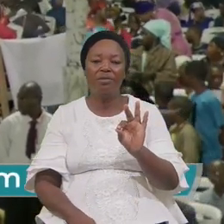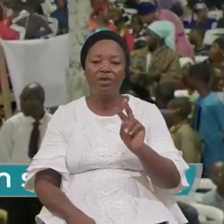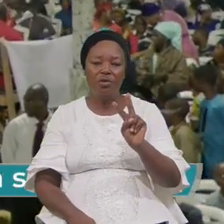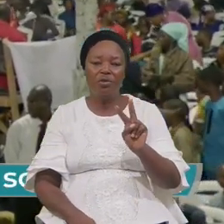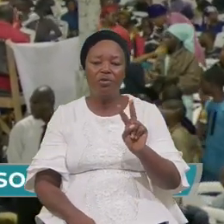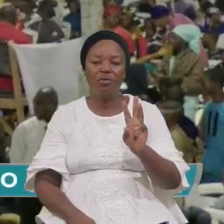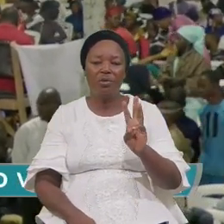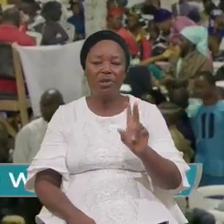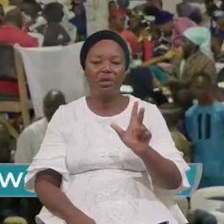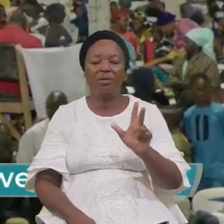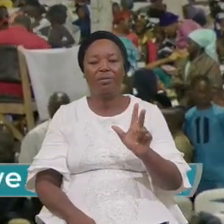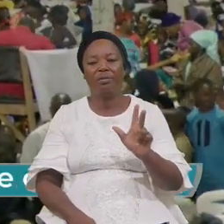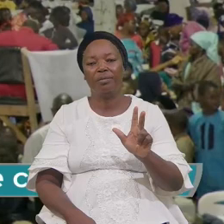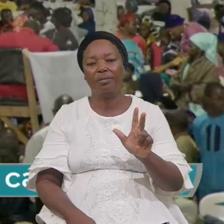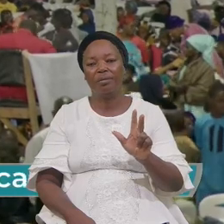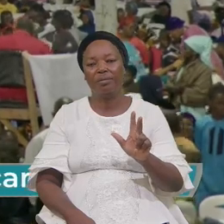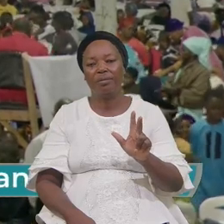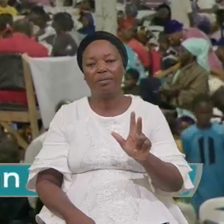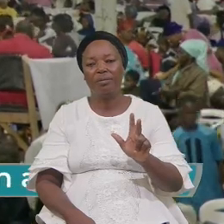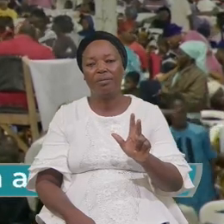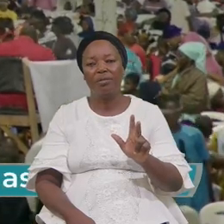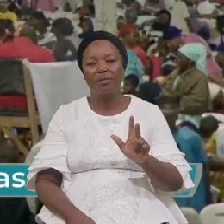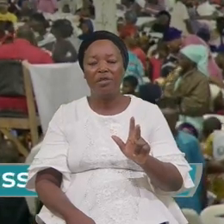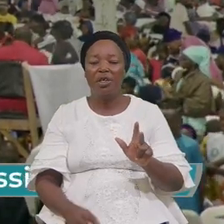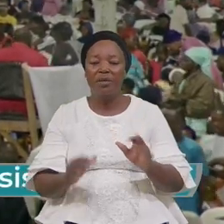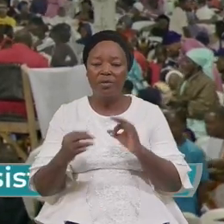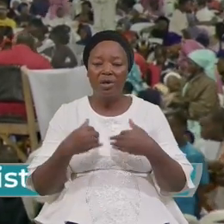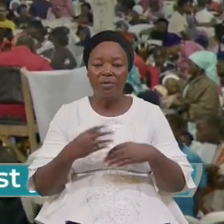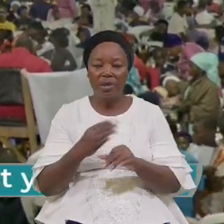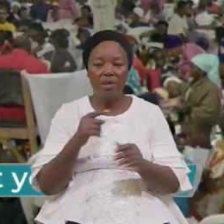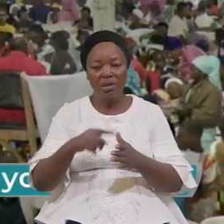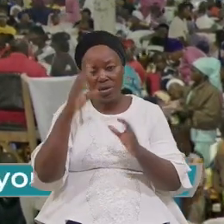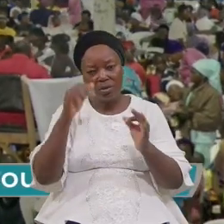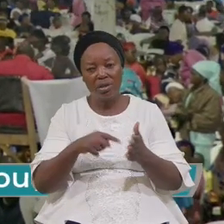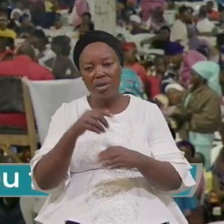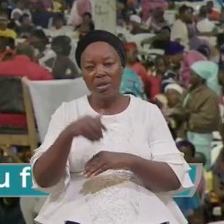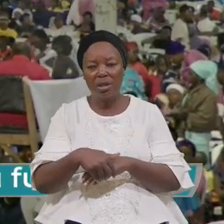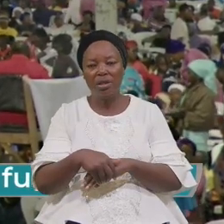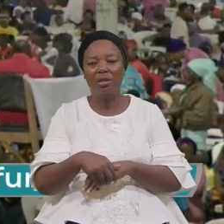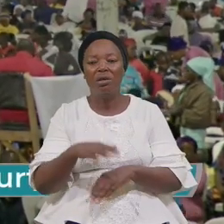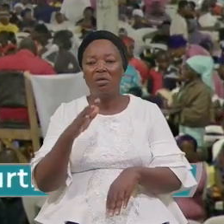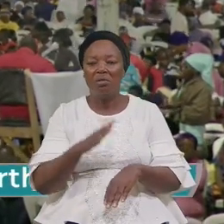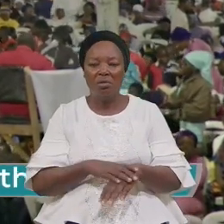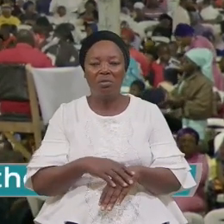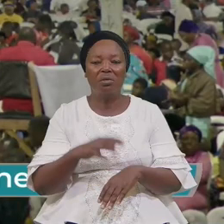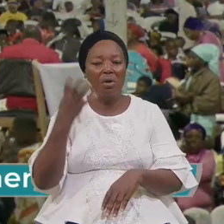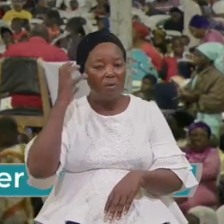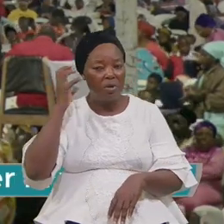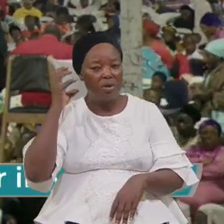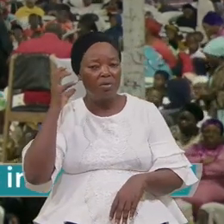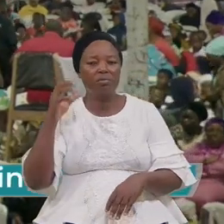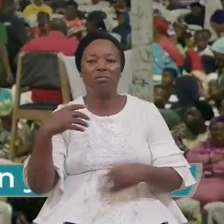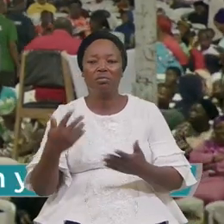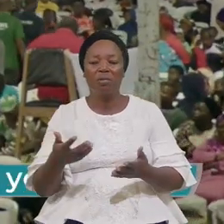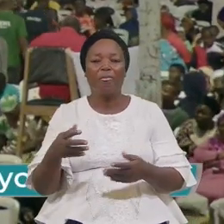234-91-544-49-263. If you have taken this decision on radio, or you are listening on radio, or